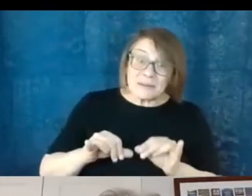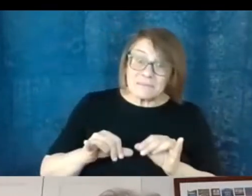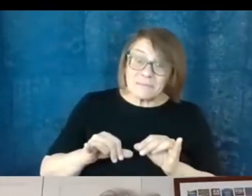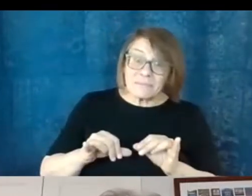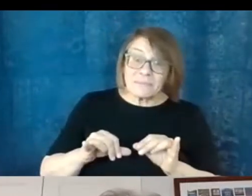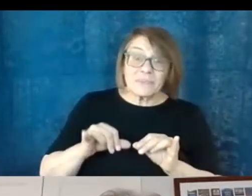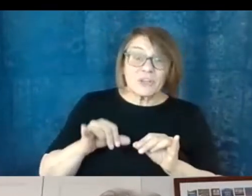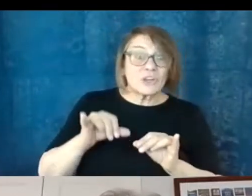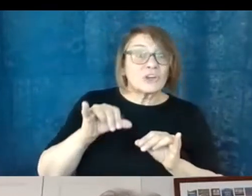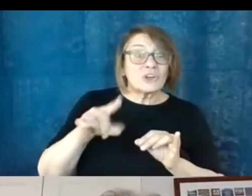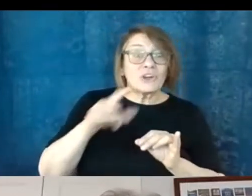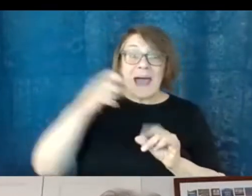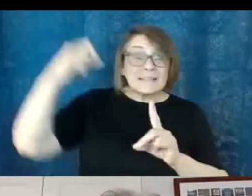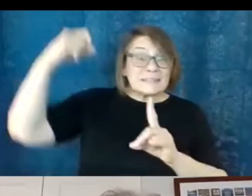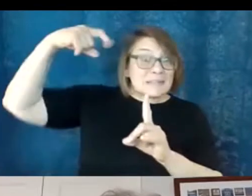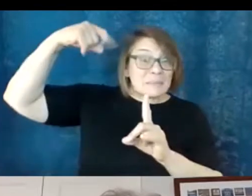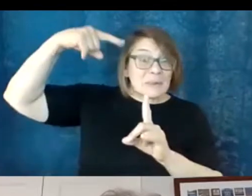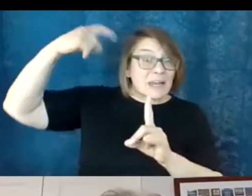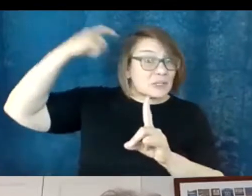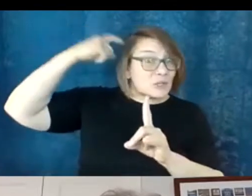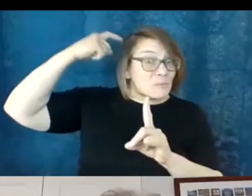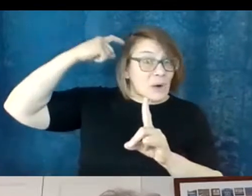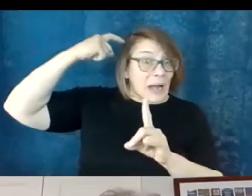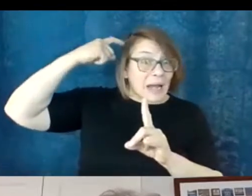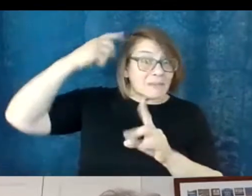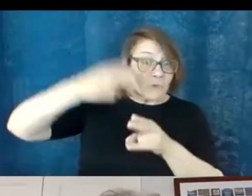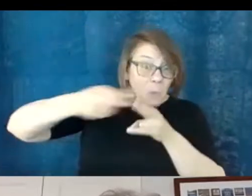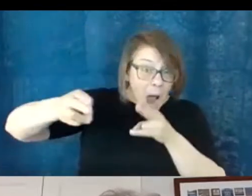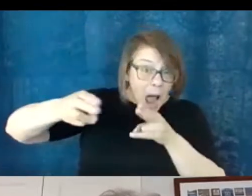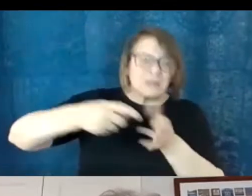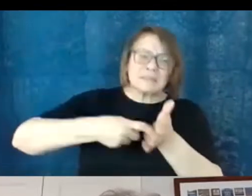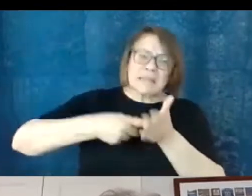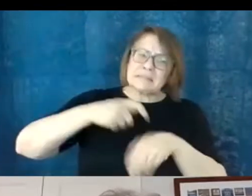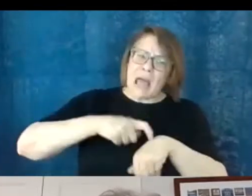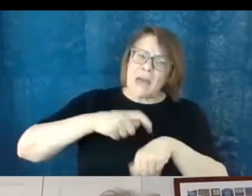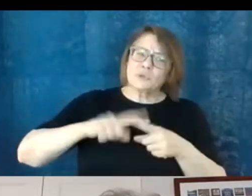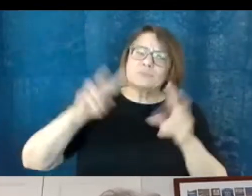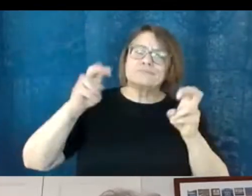not stimulating your brain auditorily, so it just takes a while to warm up again.